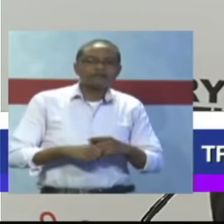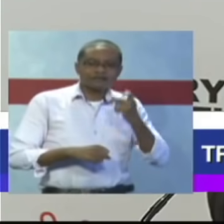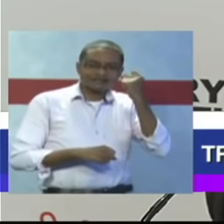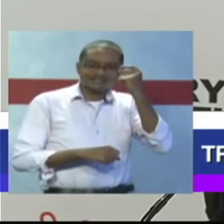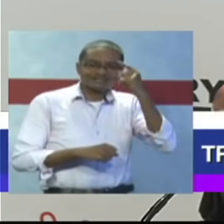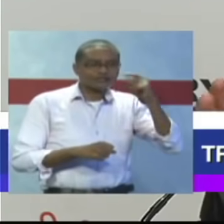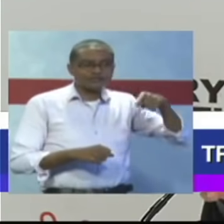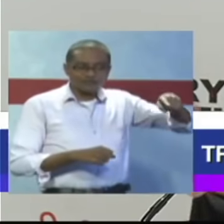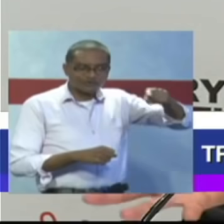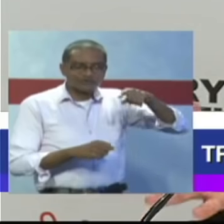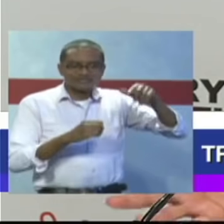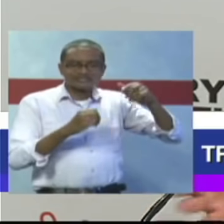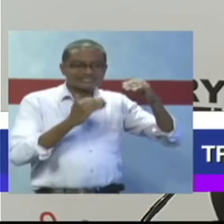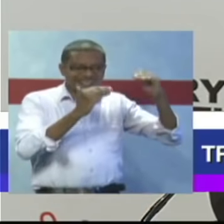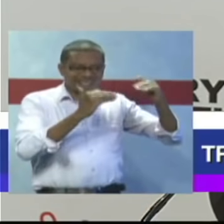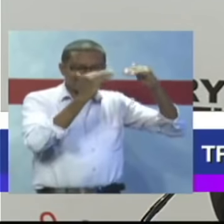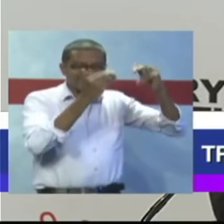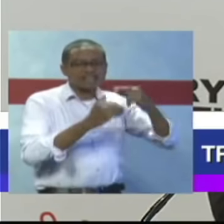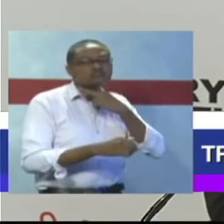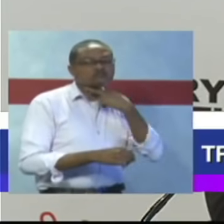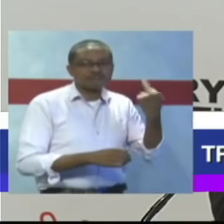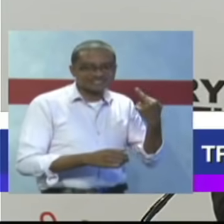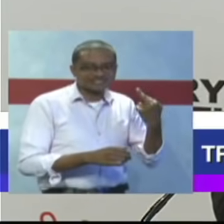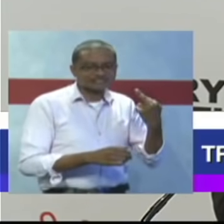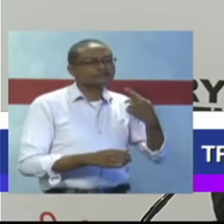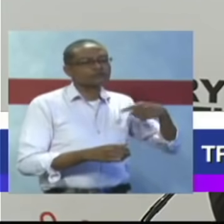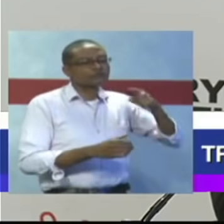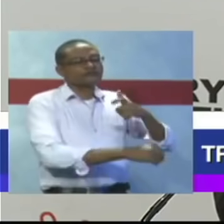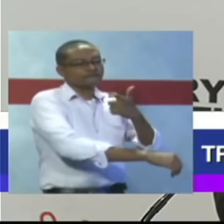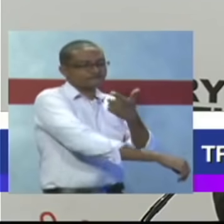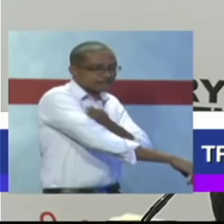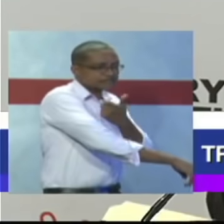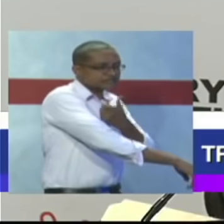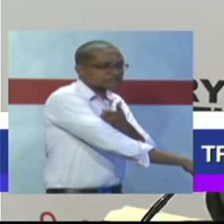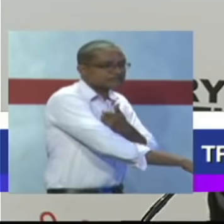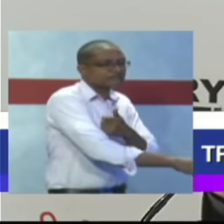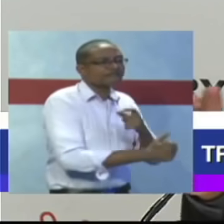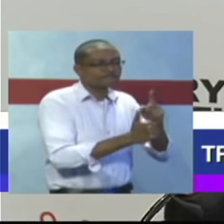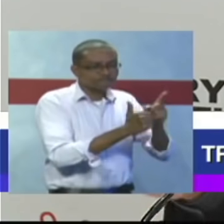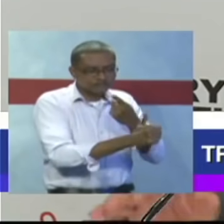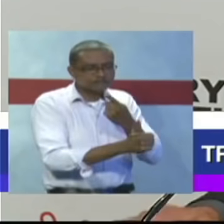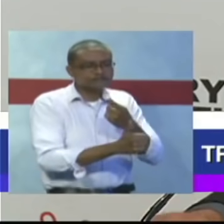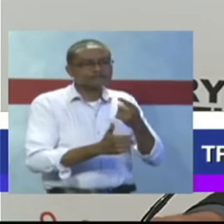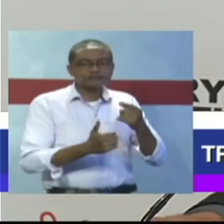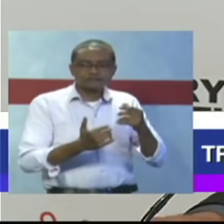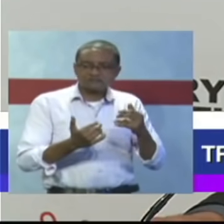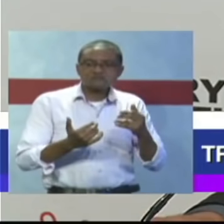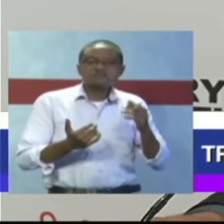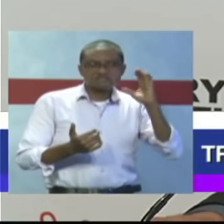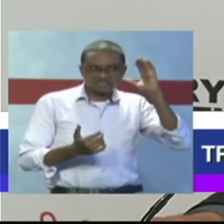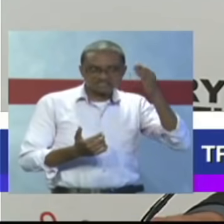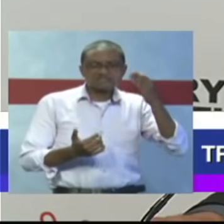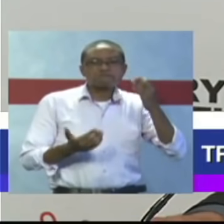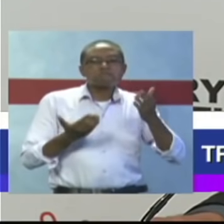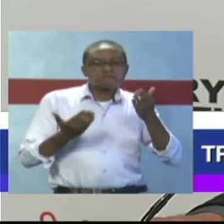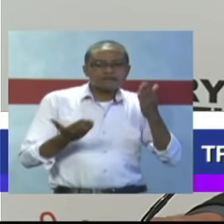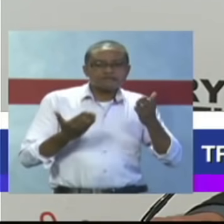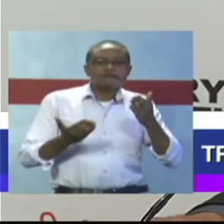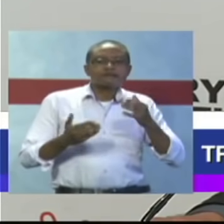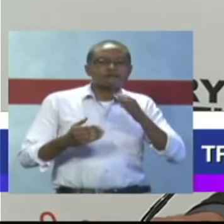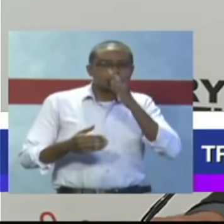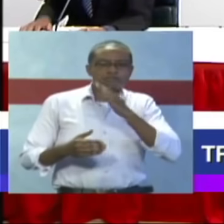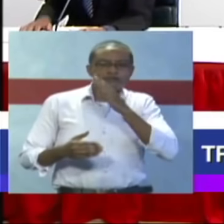the high-risk patients. This is really why we might be seeing that trend, but we will only know this data in